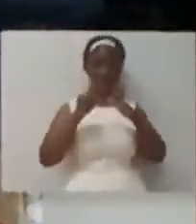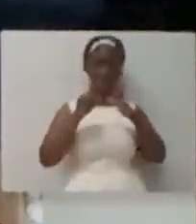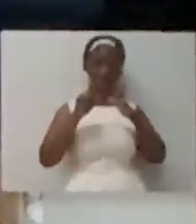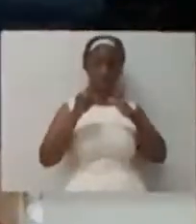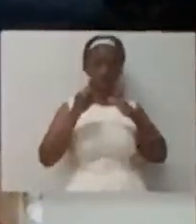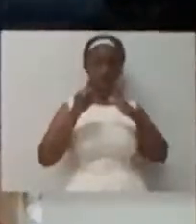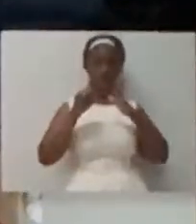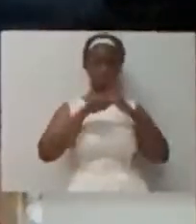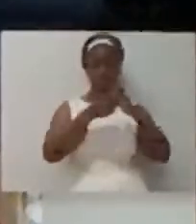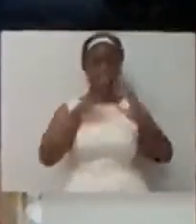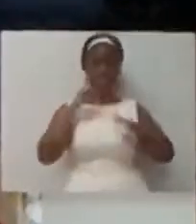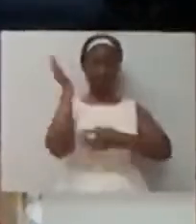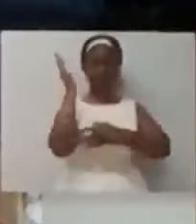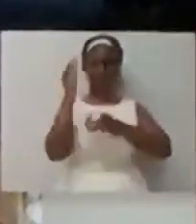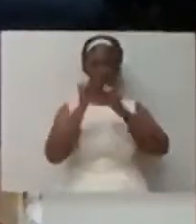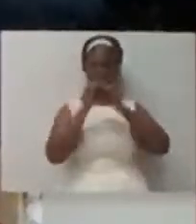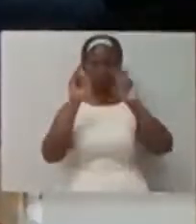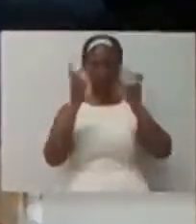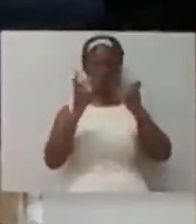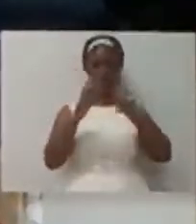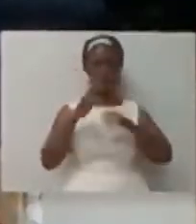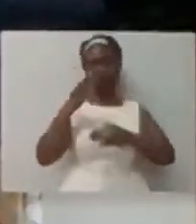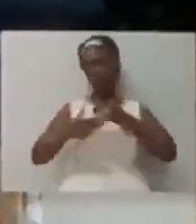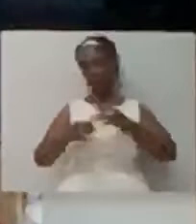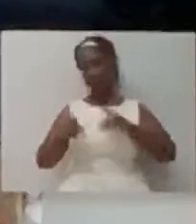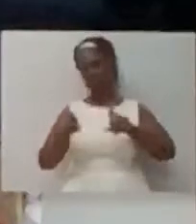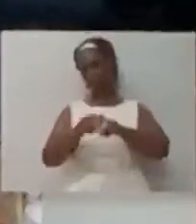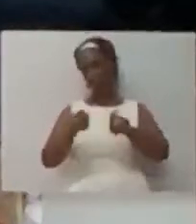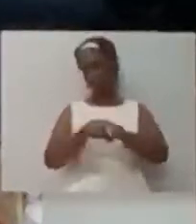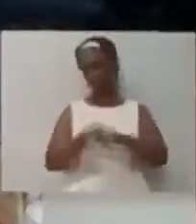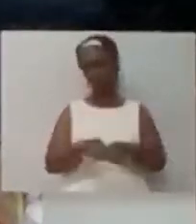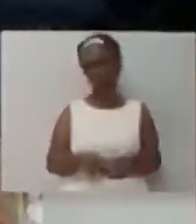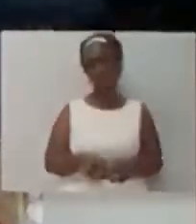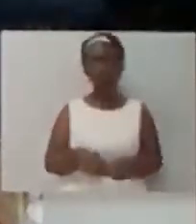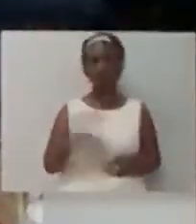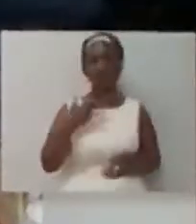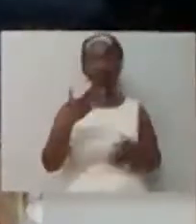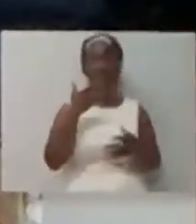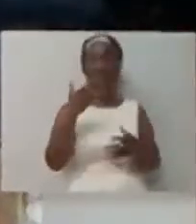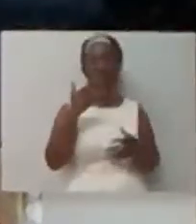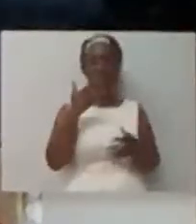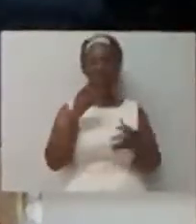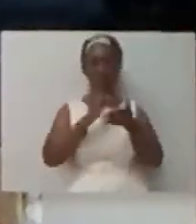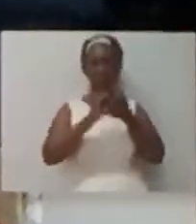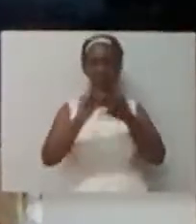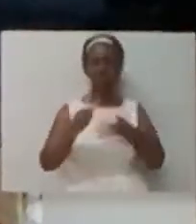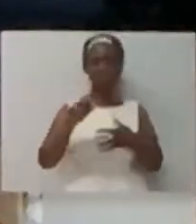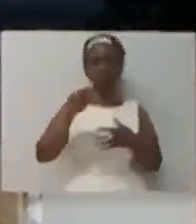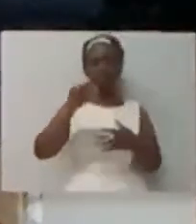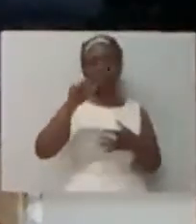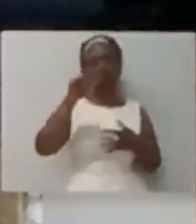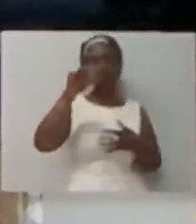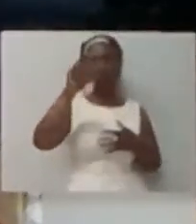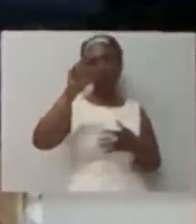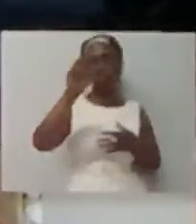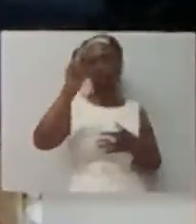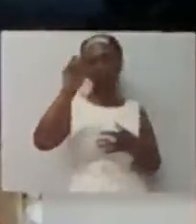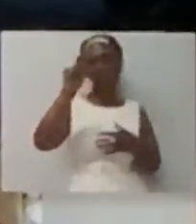quote, I will end with one as well. As one of my favorite authors, Patrick Rothfuss, once